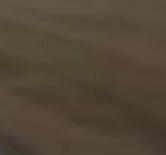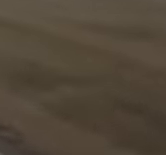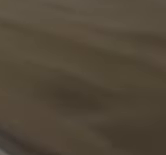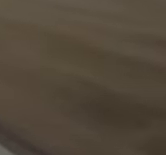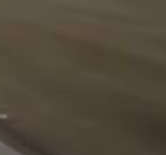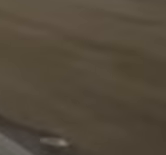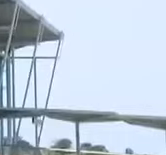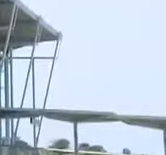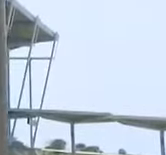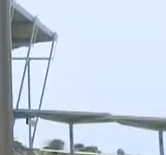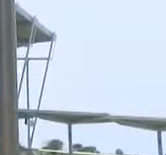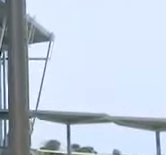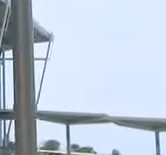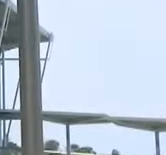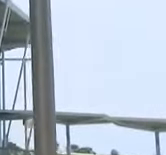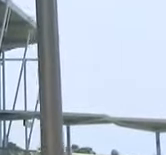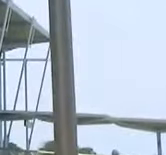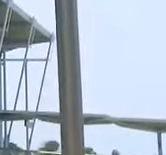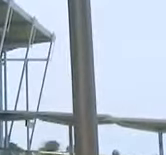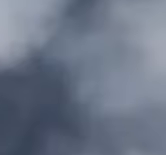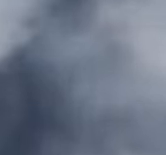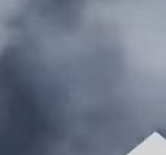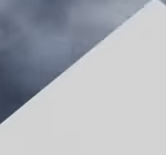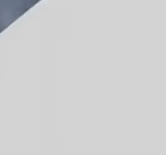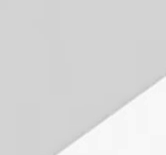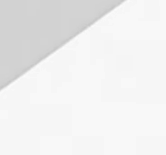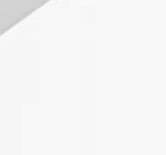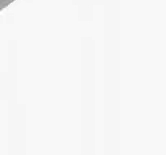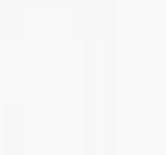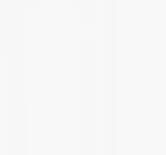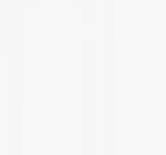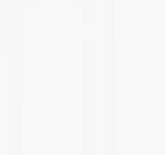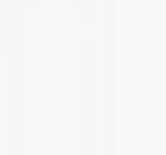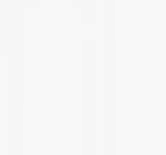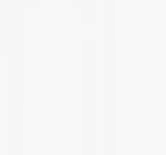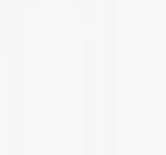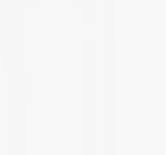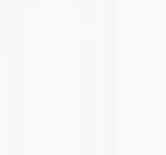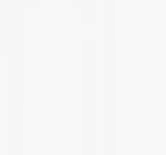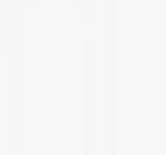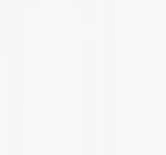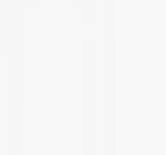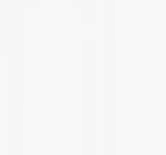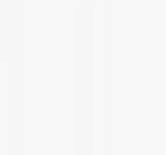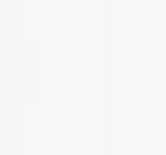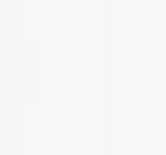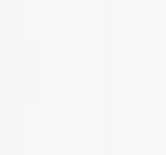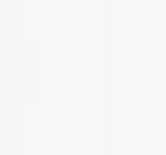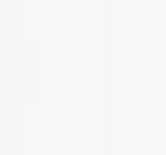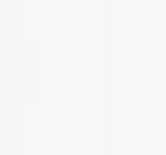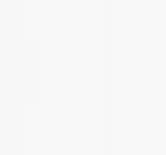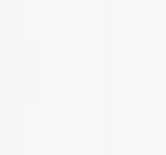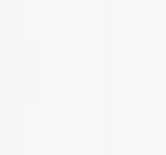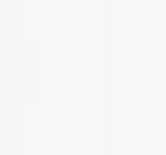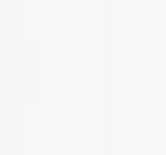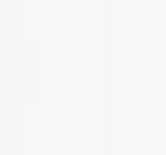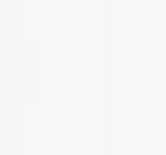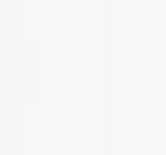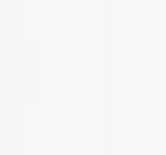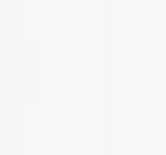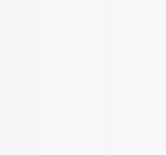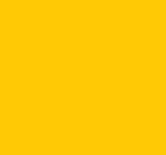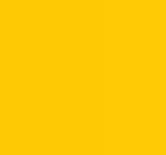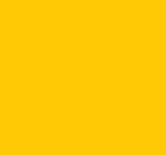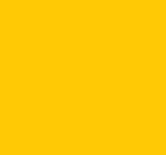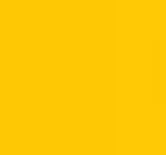arrival times at highly competitive prices, saving you time. Eswatini Air, everyone must